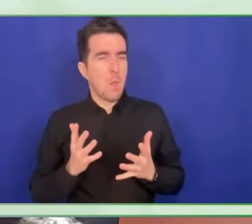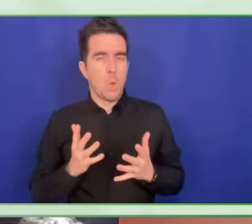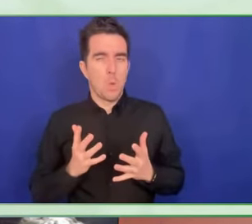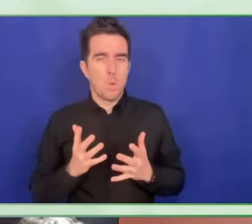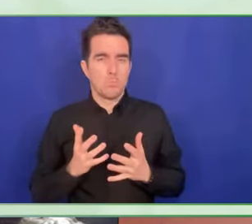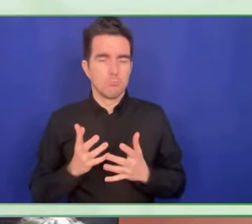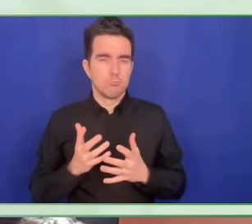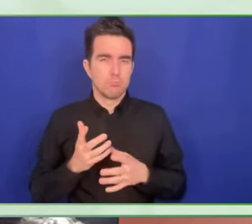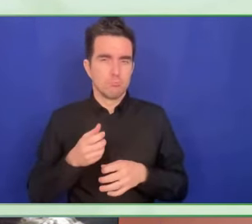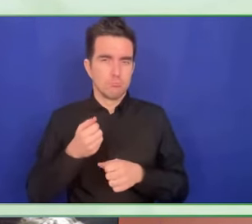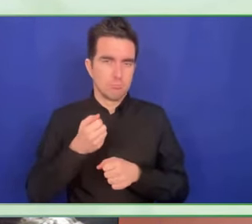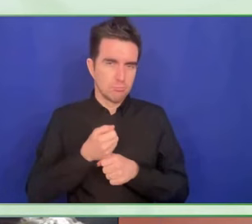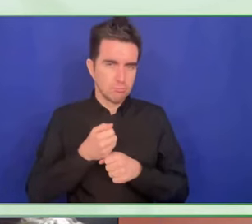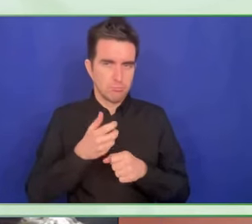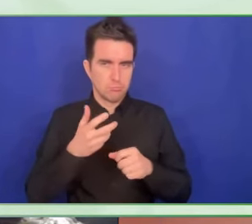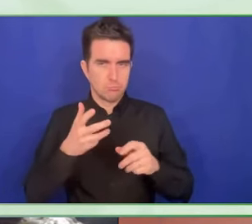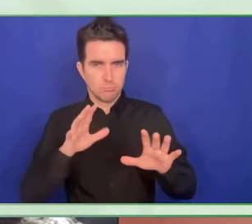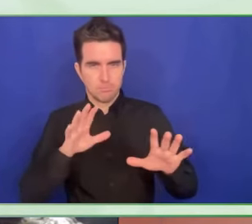It remains quiet.